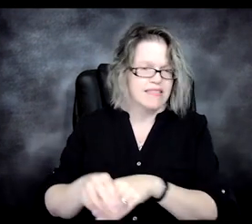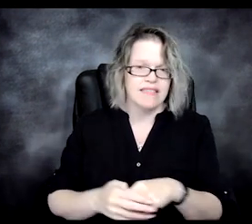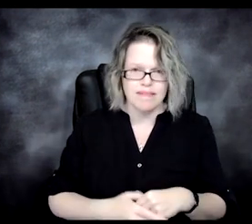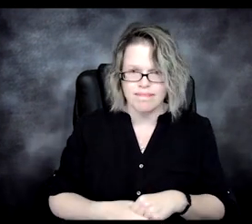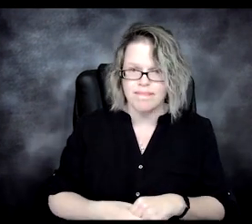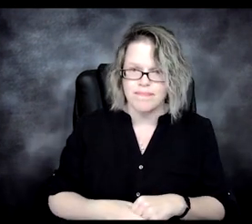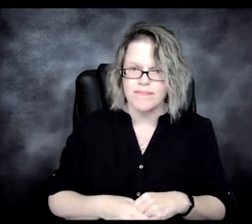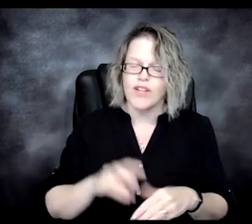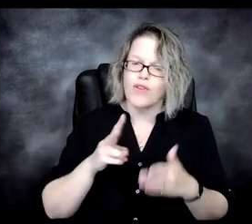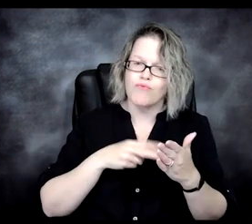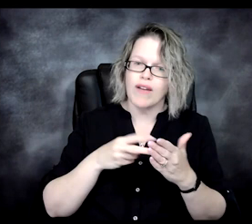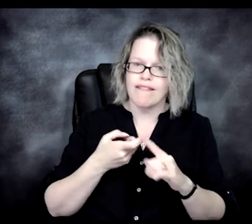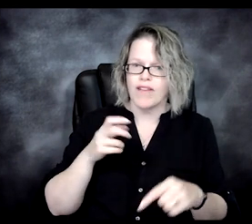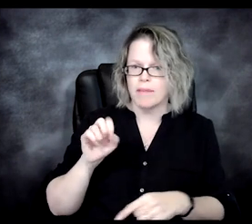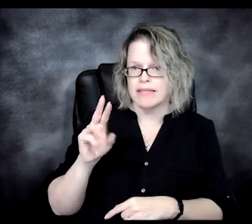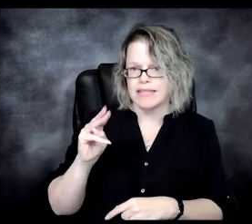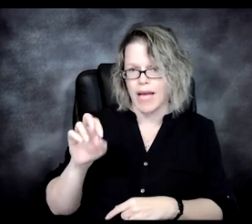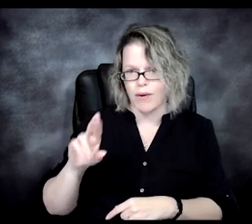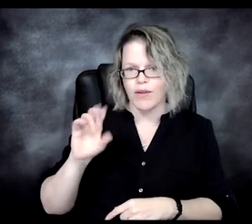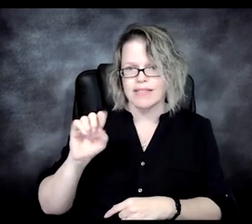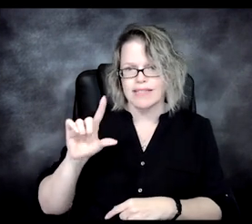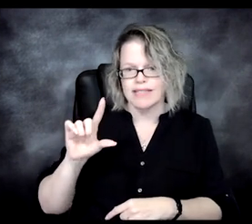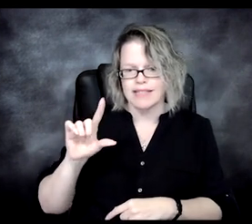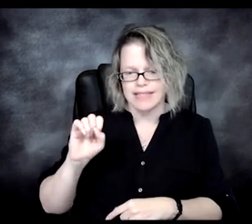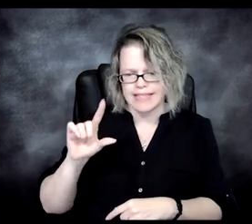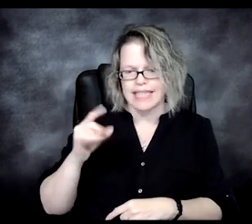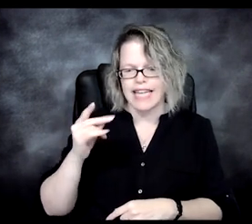Read by Summer Sedgley.